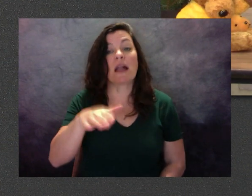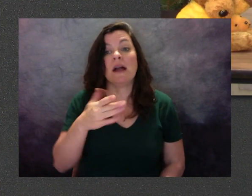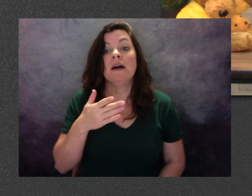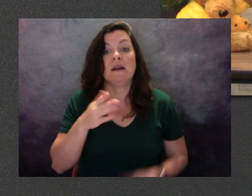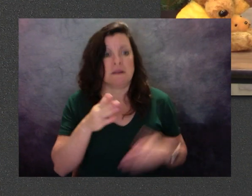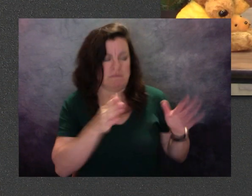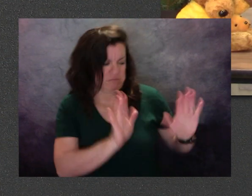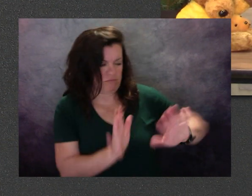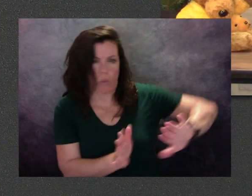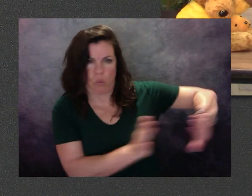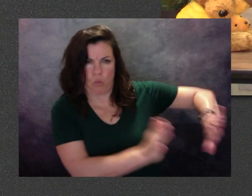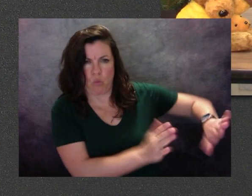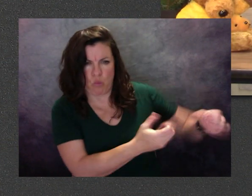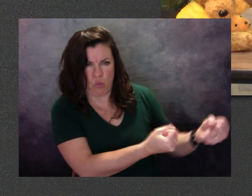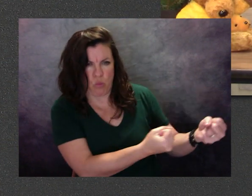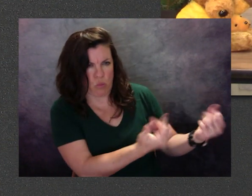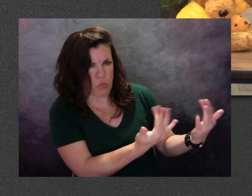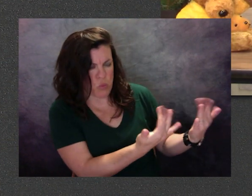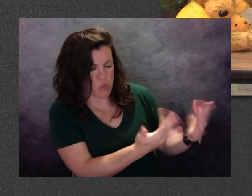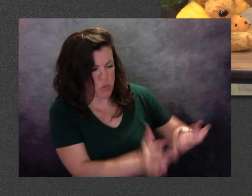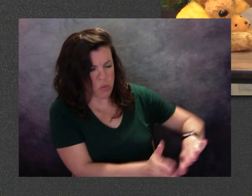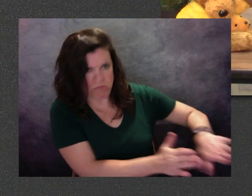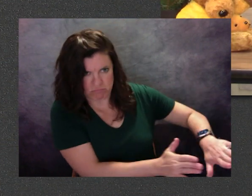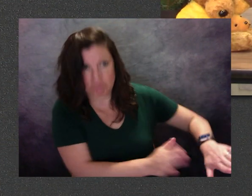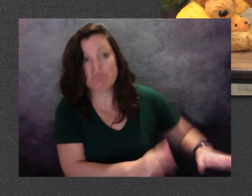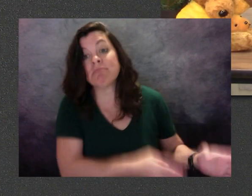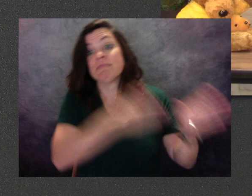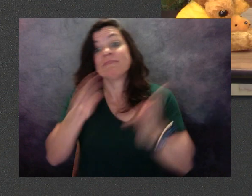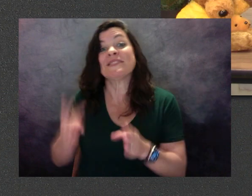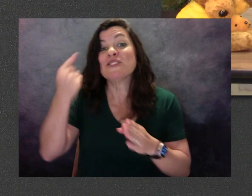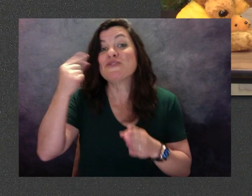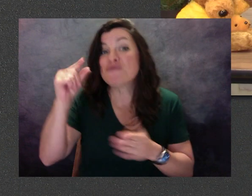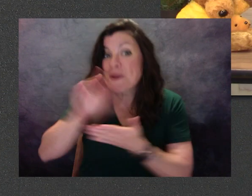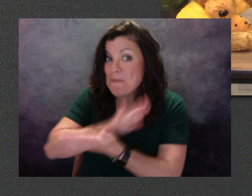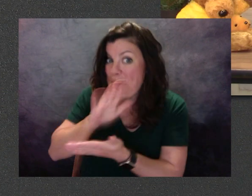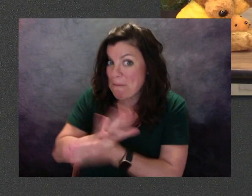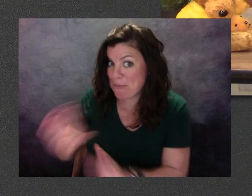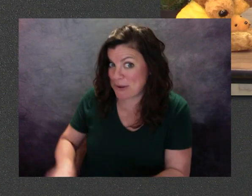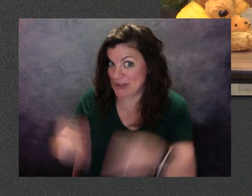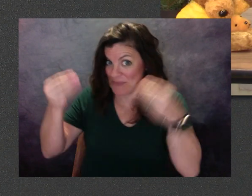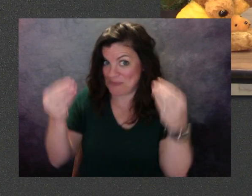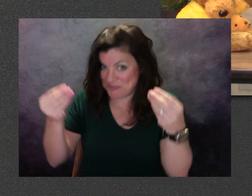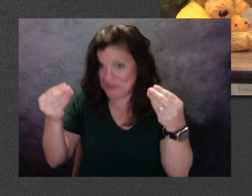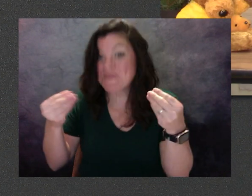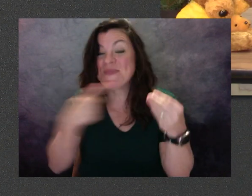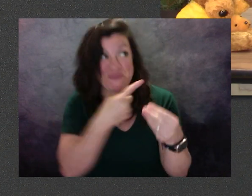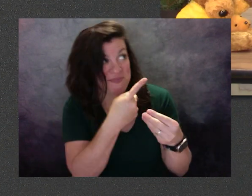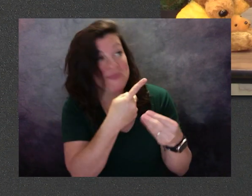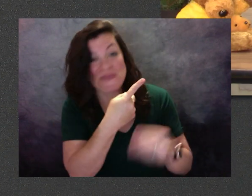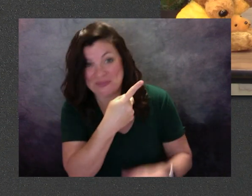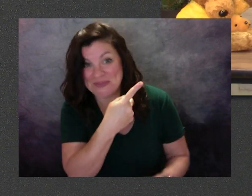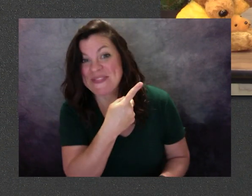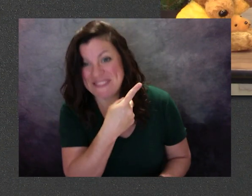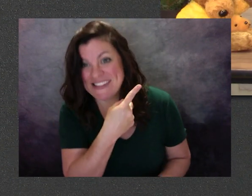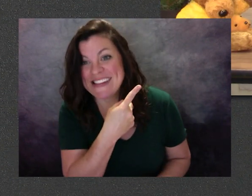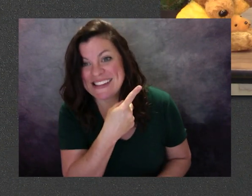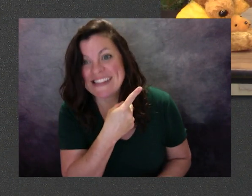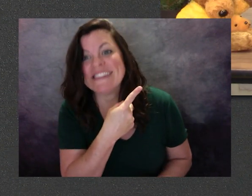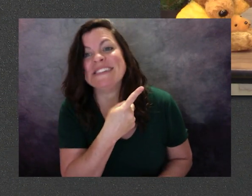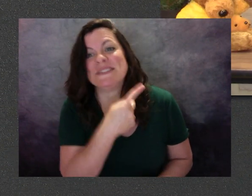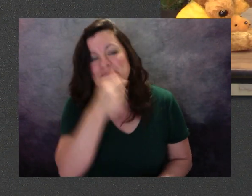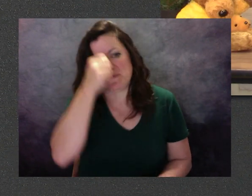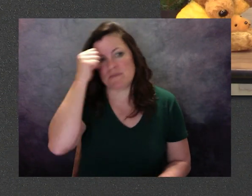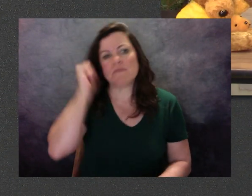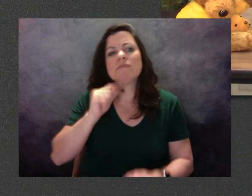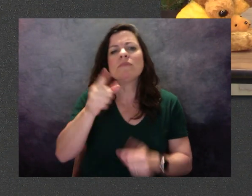our green piece of construction paper. And I already drew circles on the green piece of construction